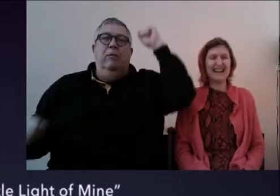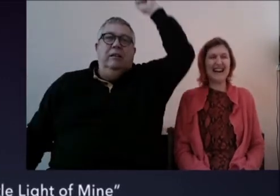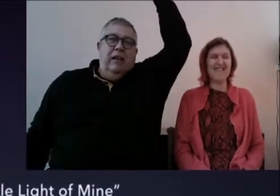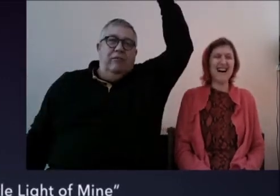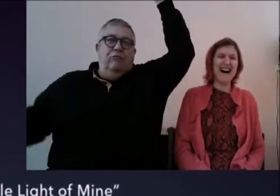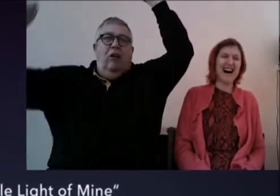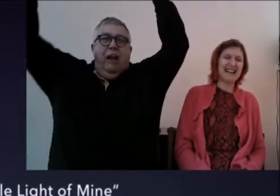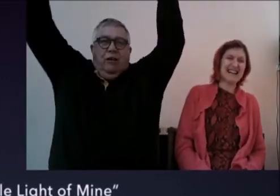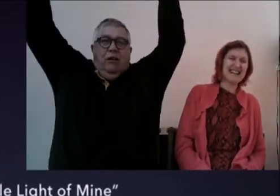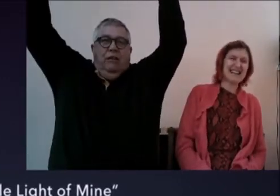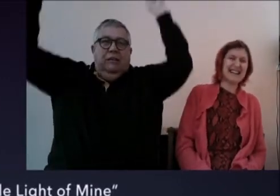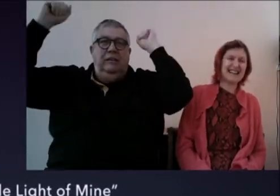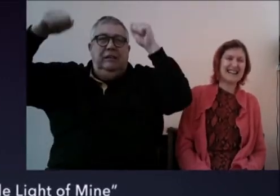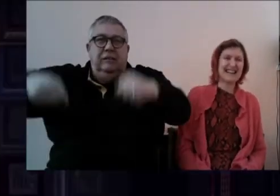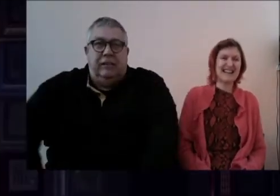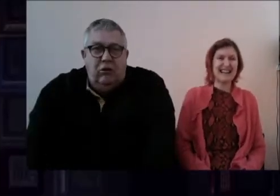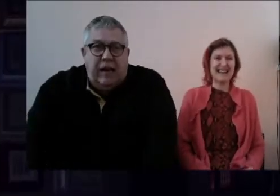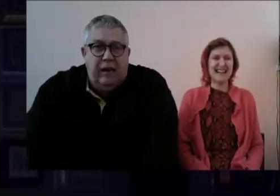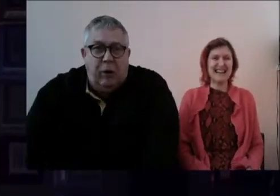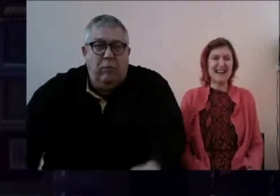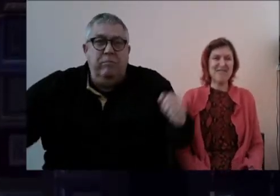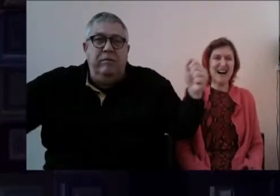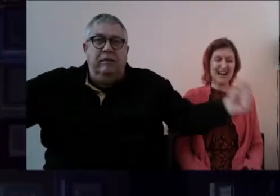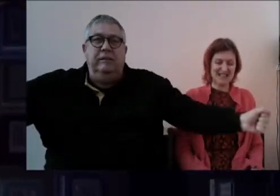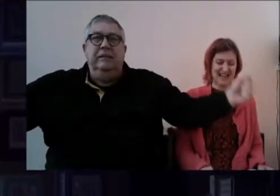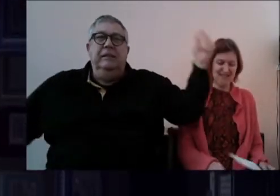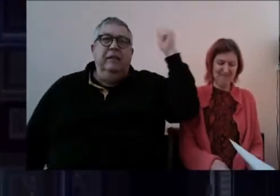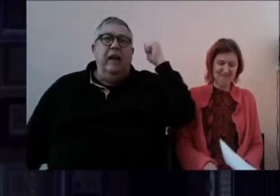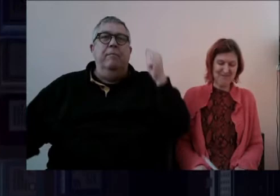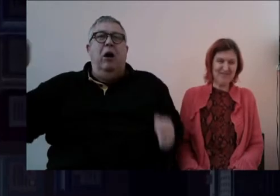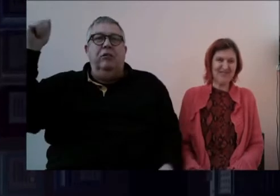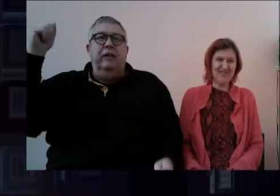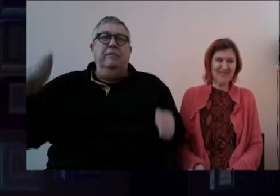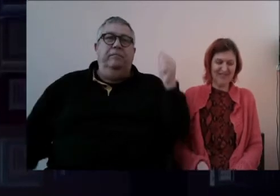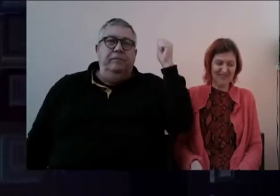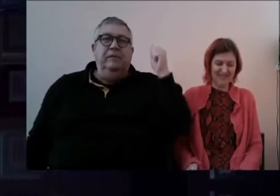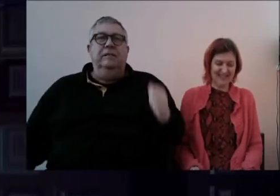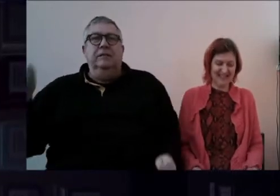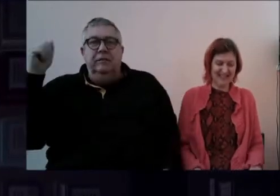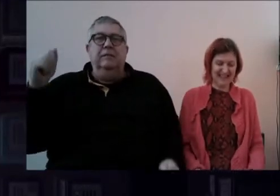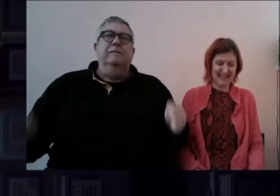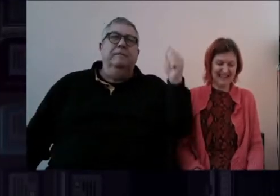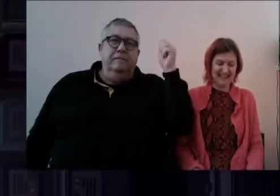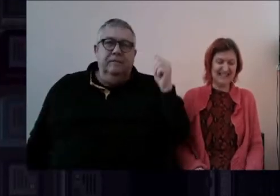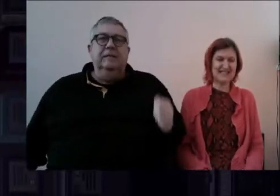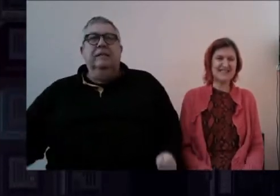Keep marching. Come on, I want to see you quick. Go down the button. Keep marching. Keep marching.